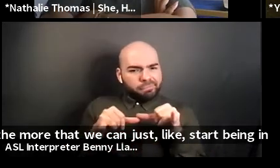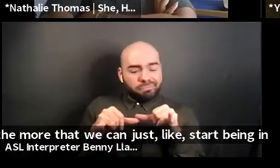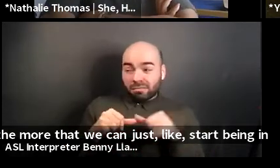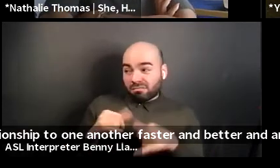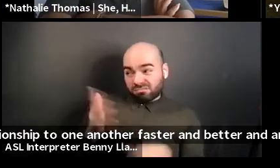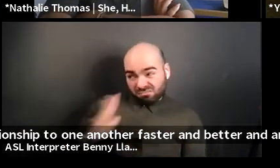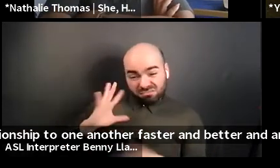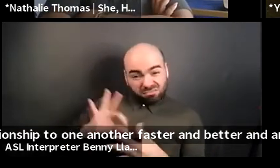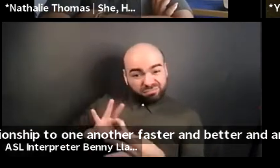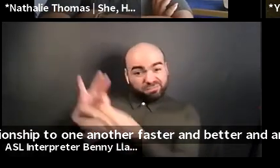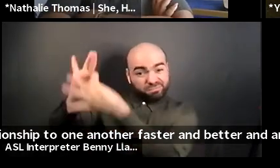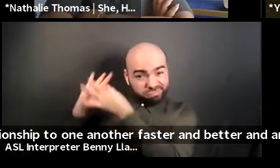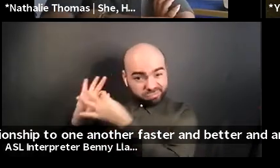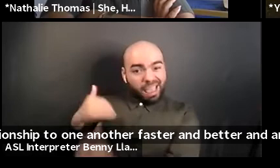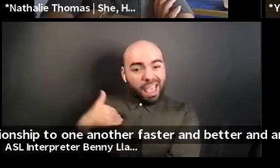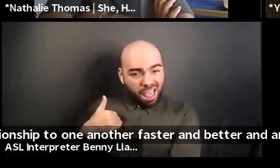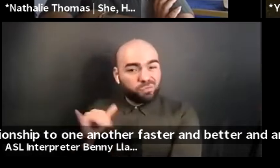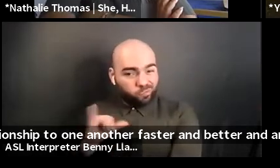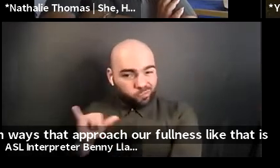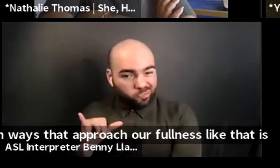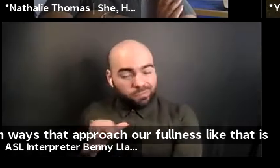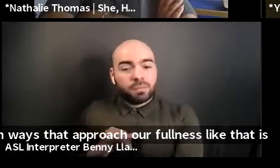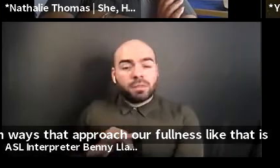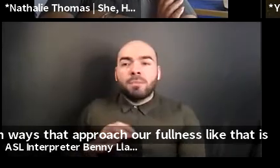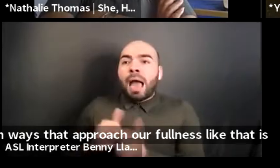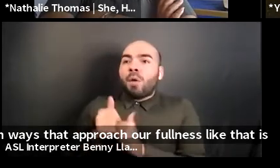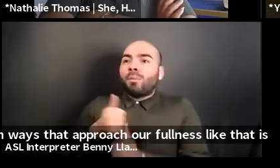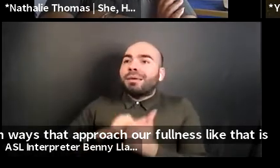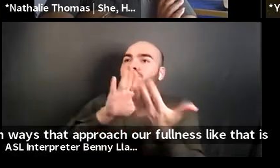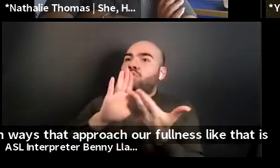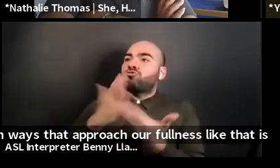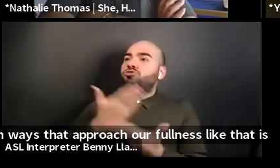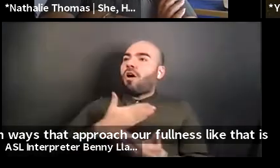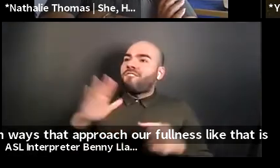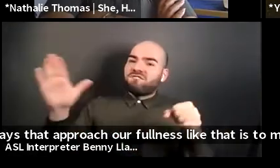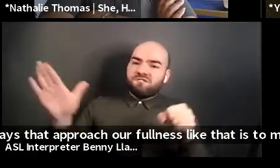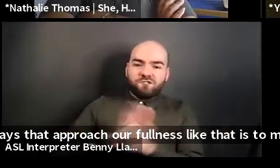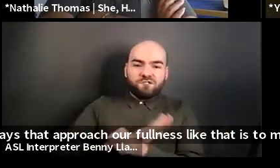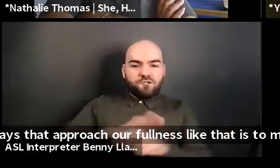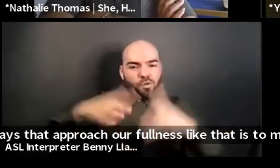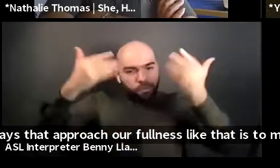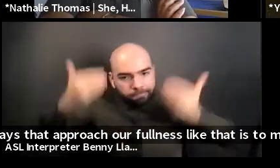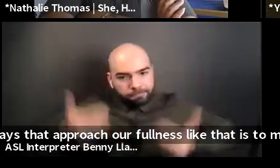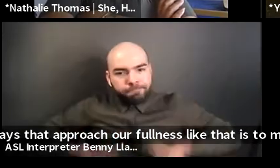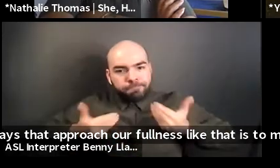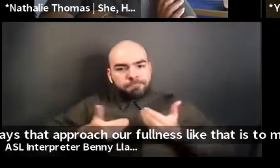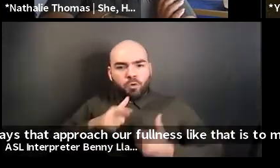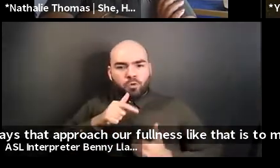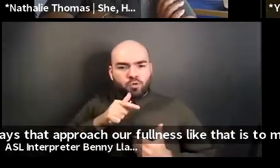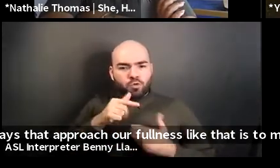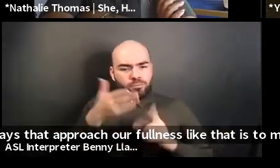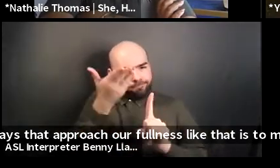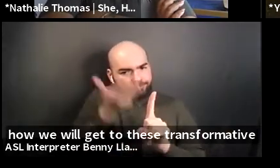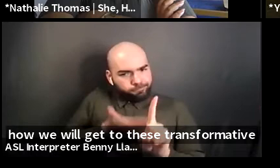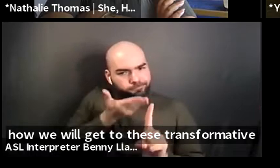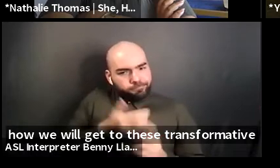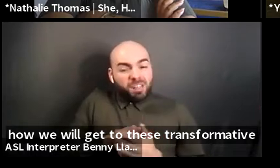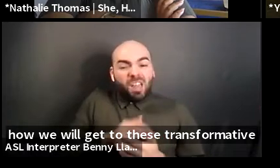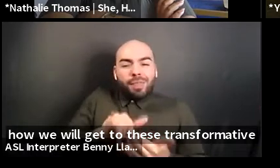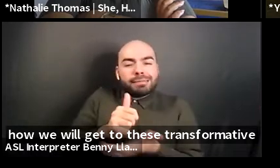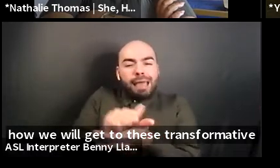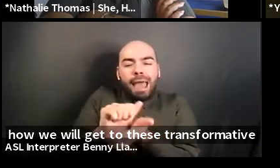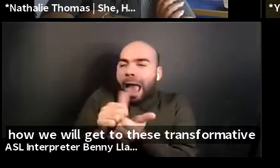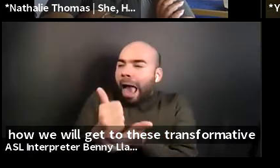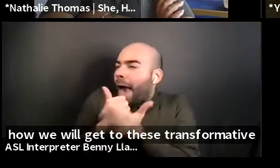that approach our fullness, like that is to me how we will get to these transformative, like